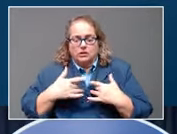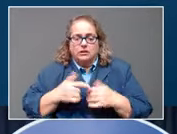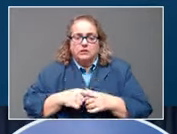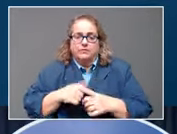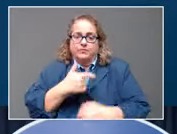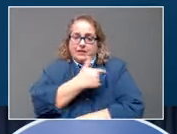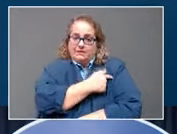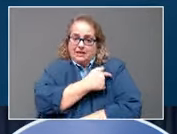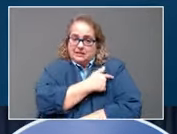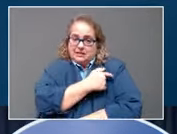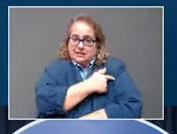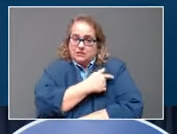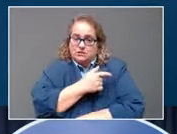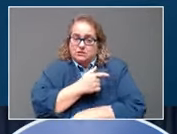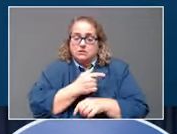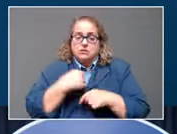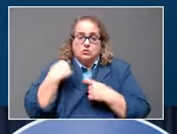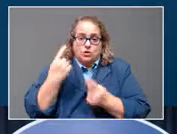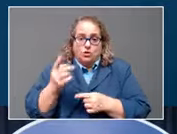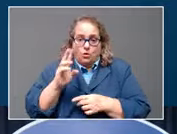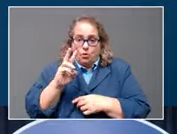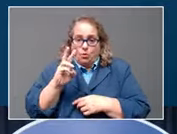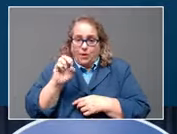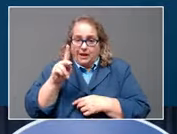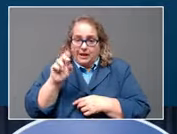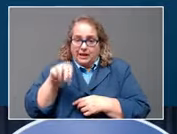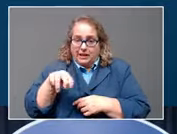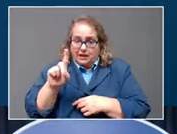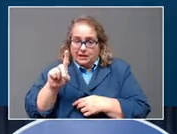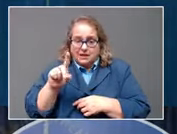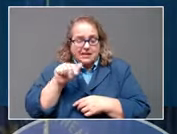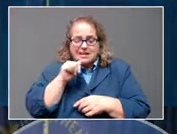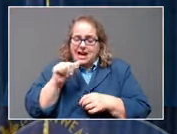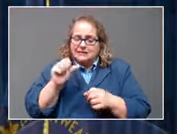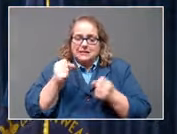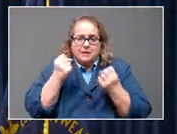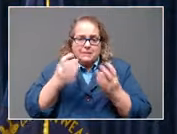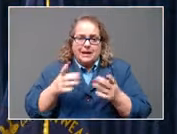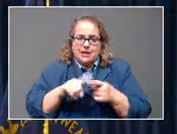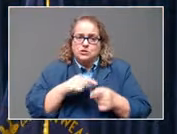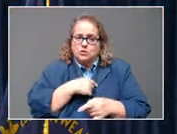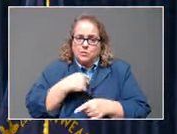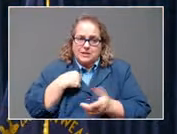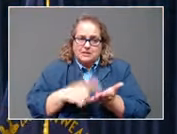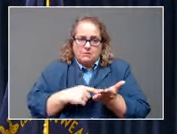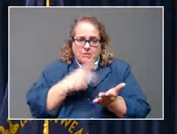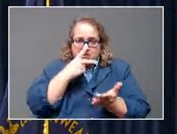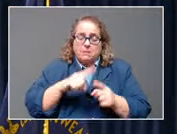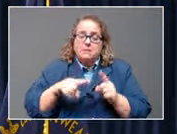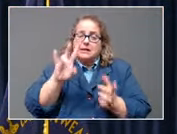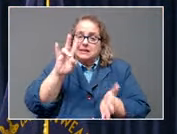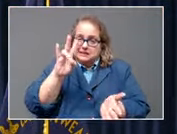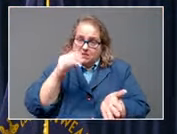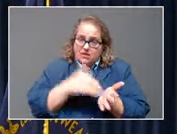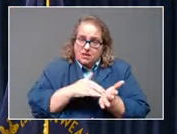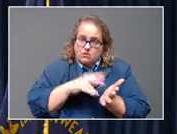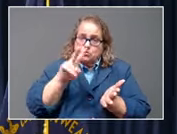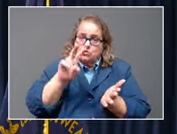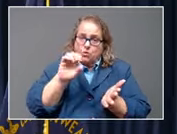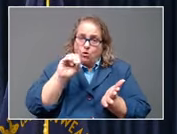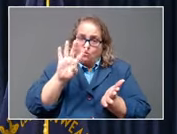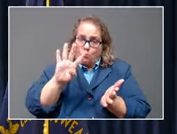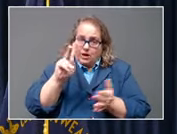Vaccinations over the weekend, not as many as we sometimes see, but 7,204 Kentuckians